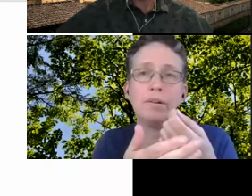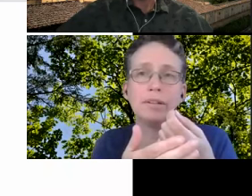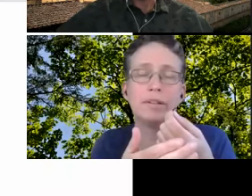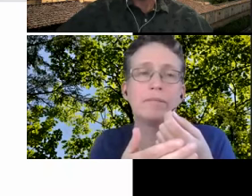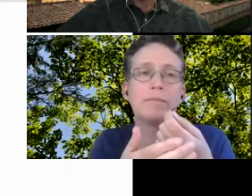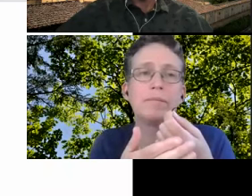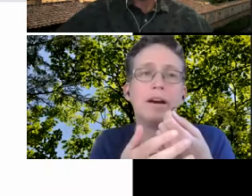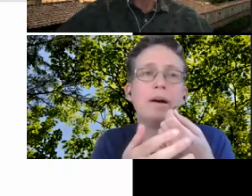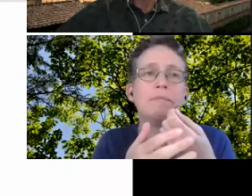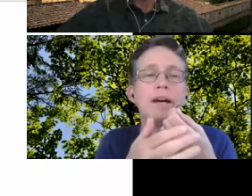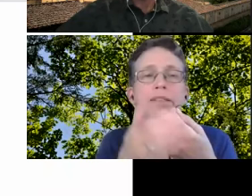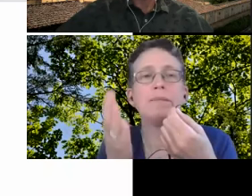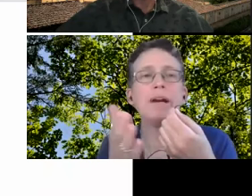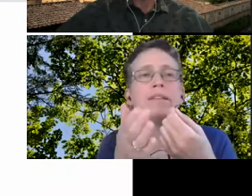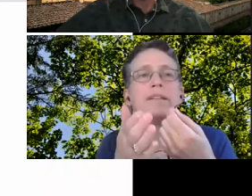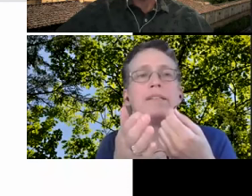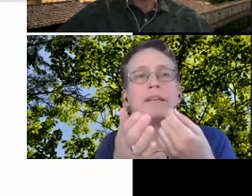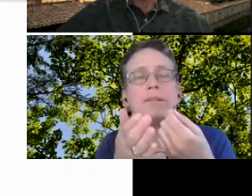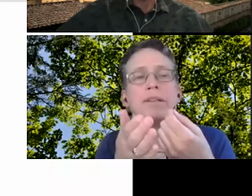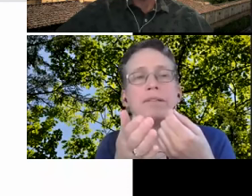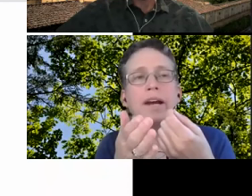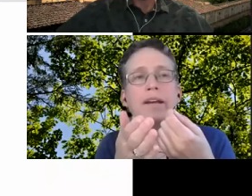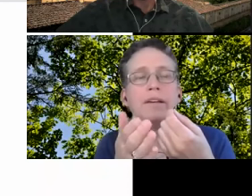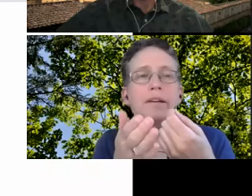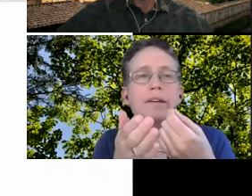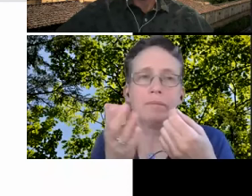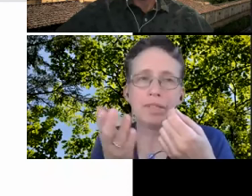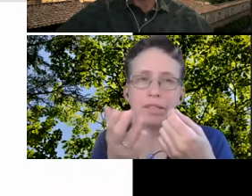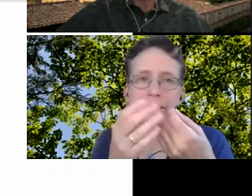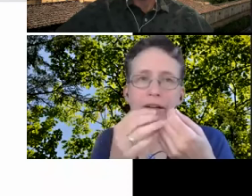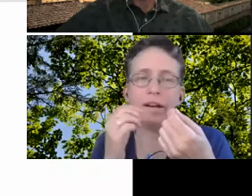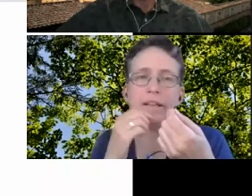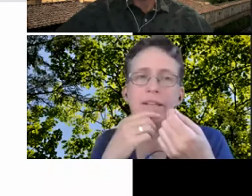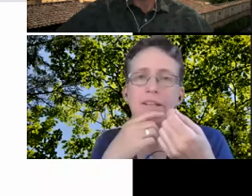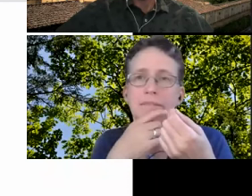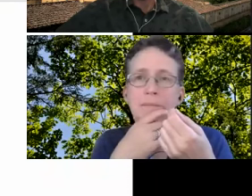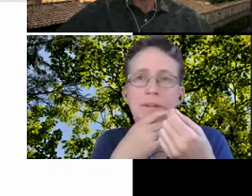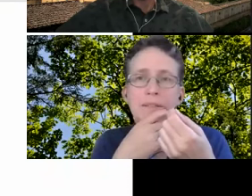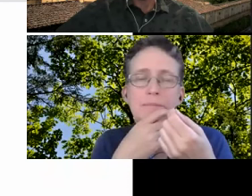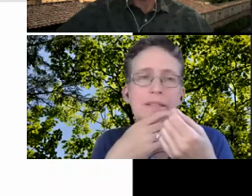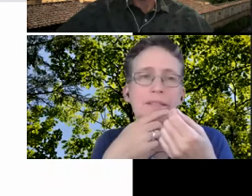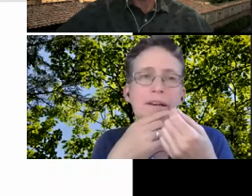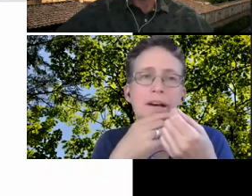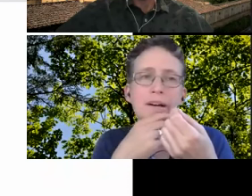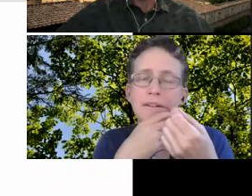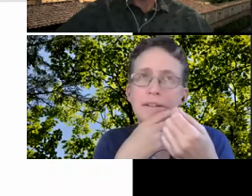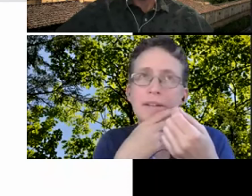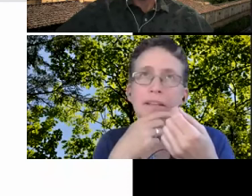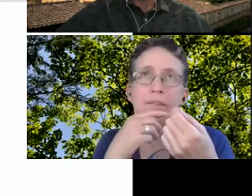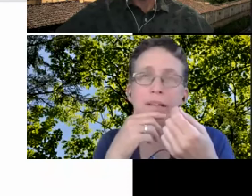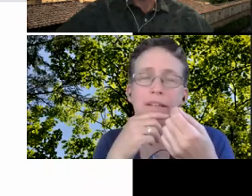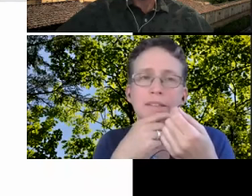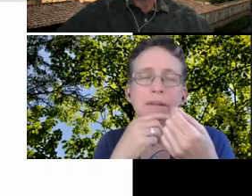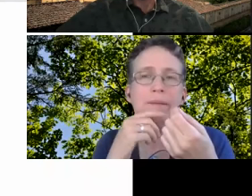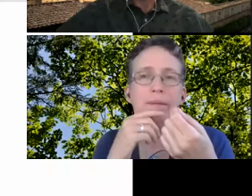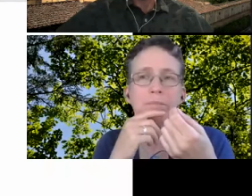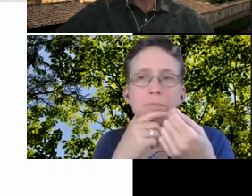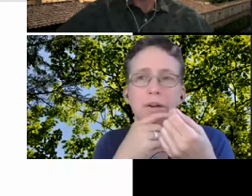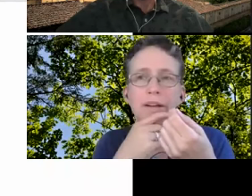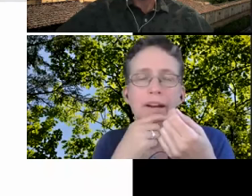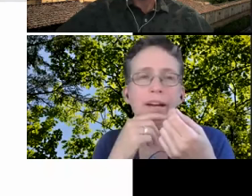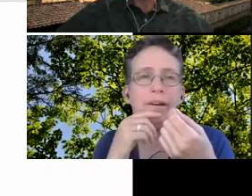go. As compared to this image on the right, which is actually from a green space, I think it's from the